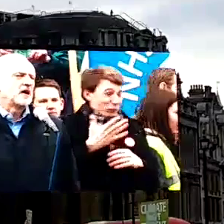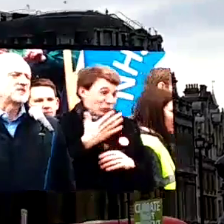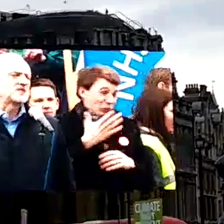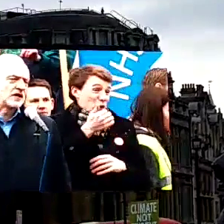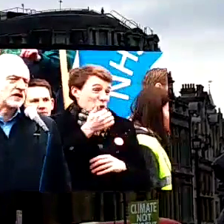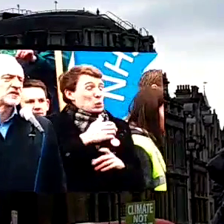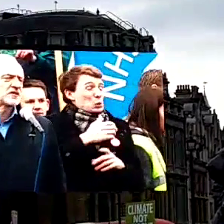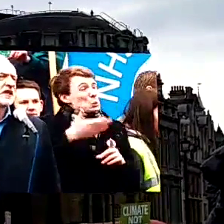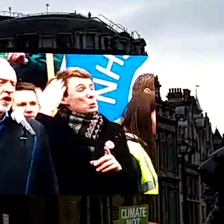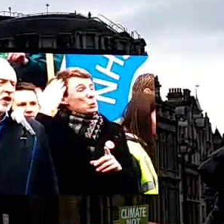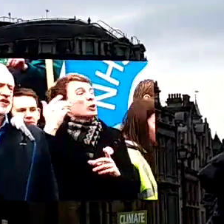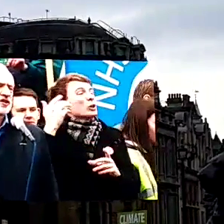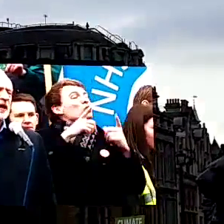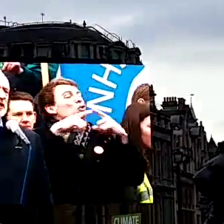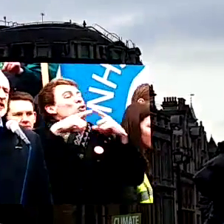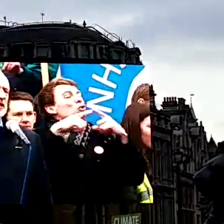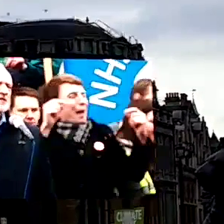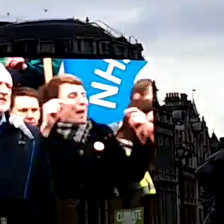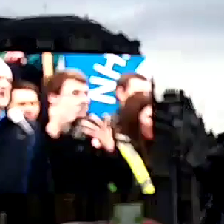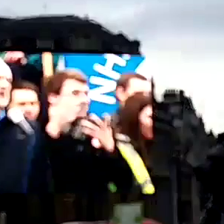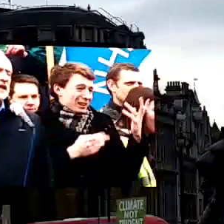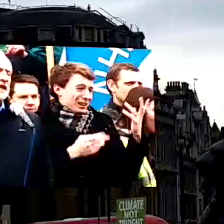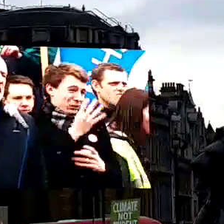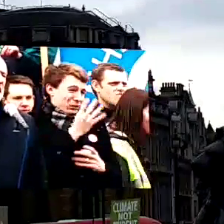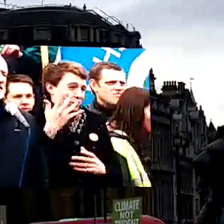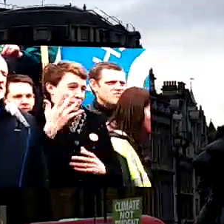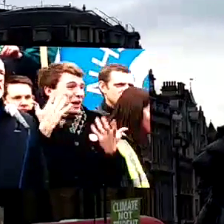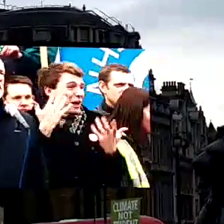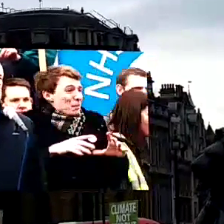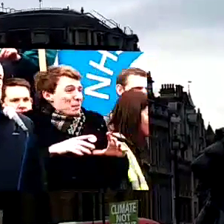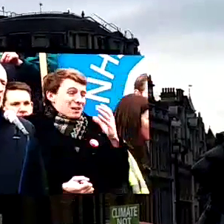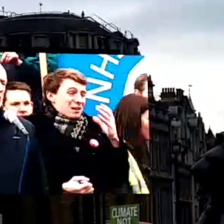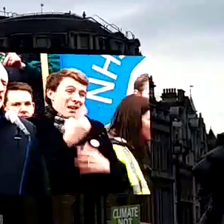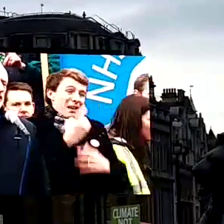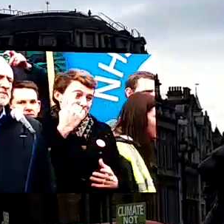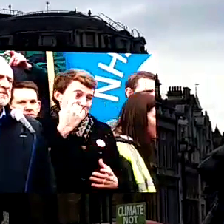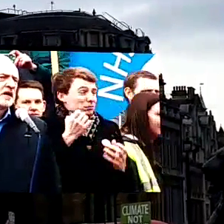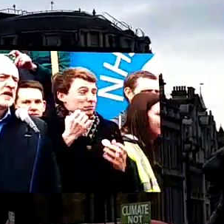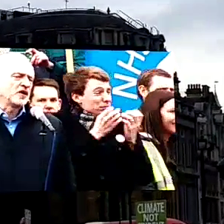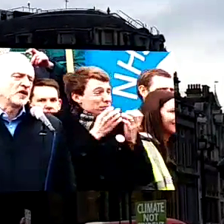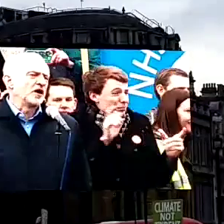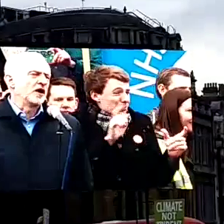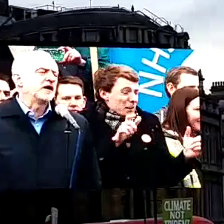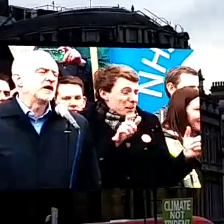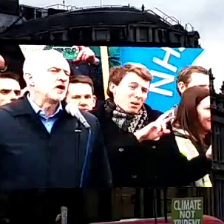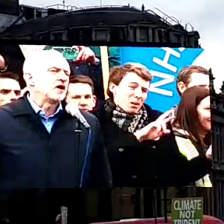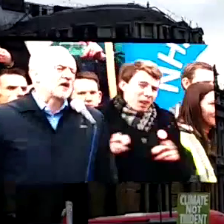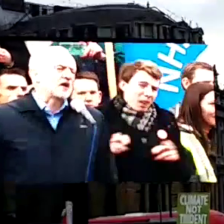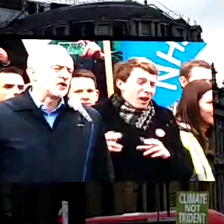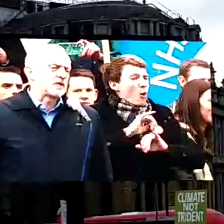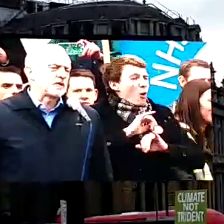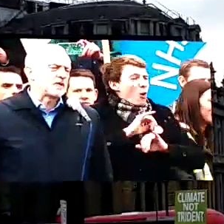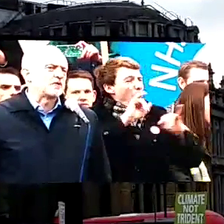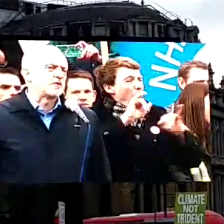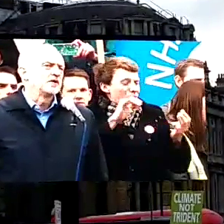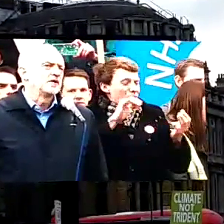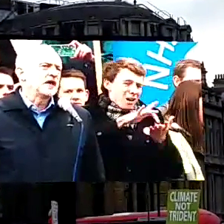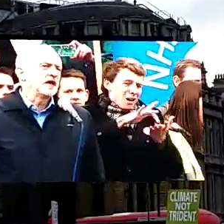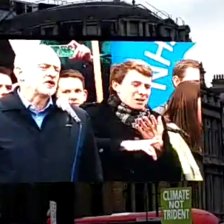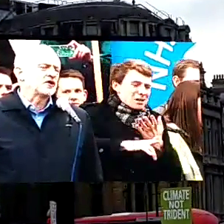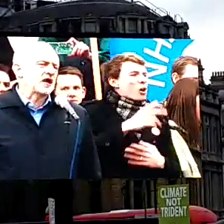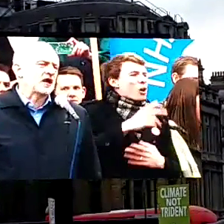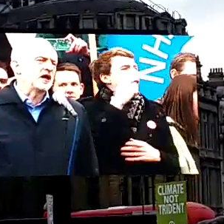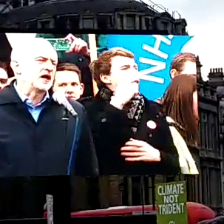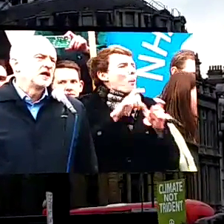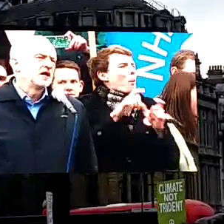1945, and we still see the consequences in the cancers and the destruction and the horror of very old people